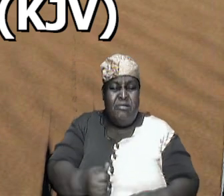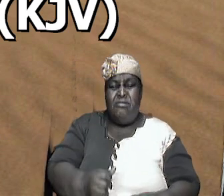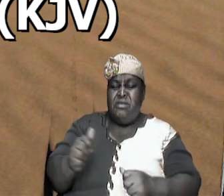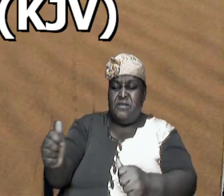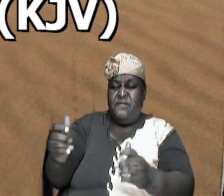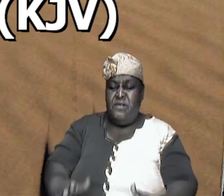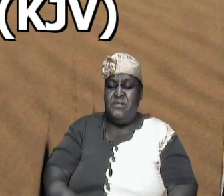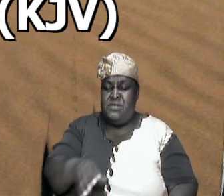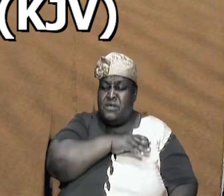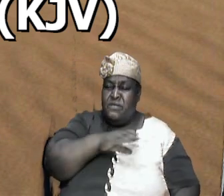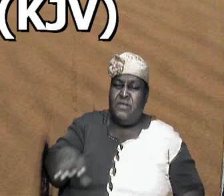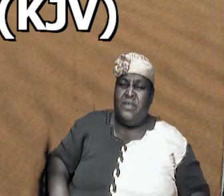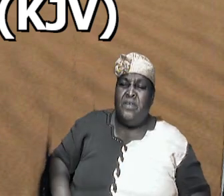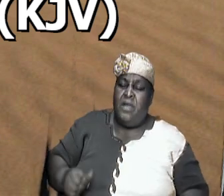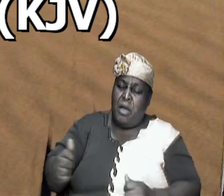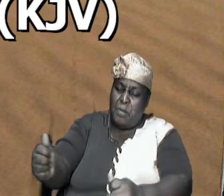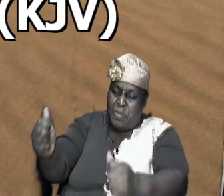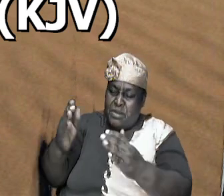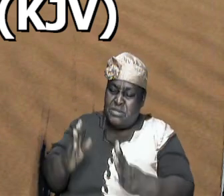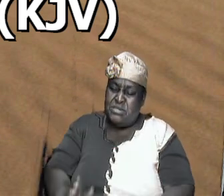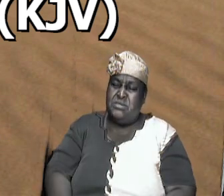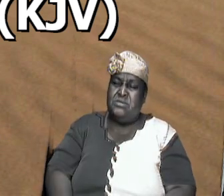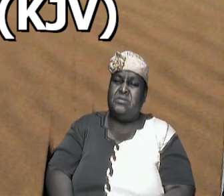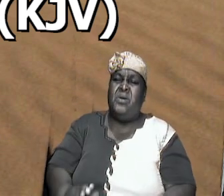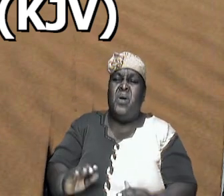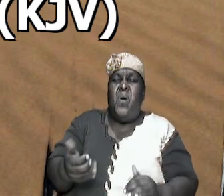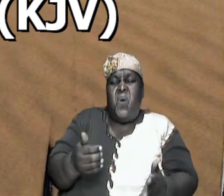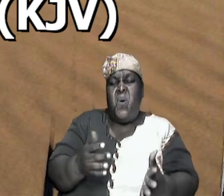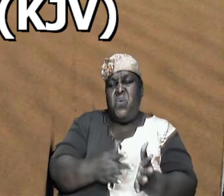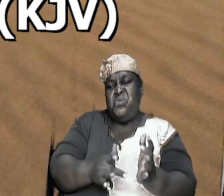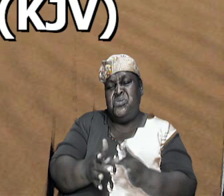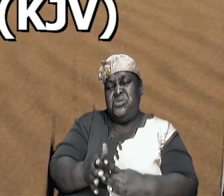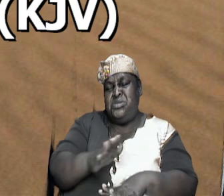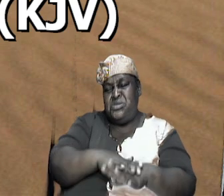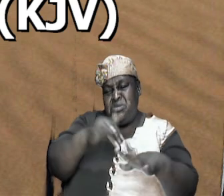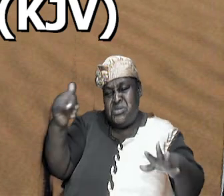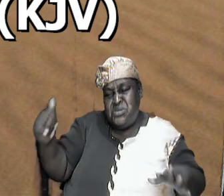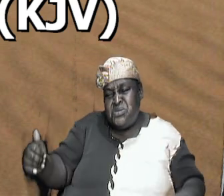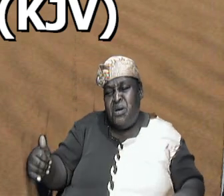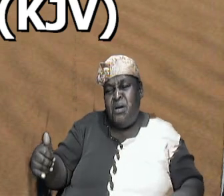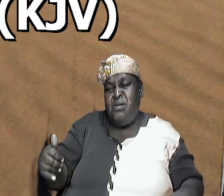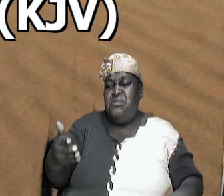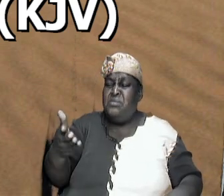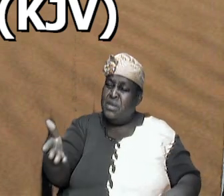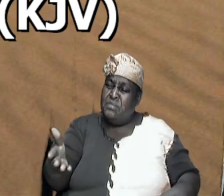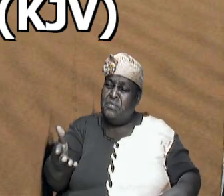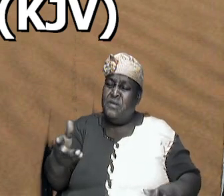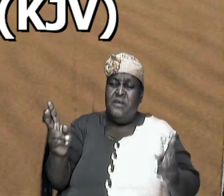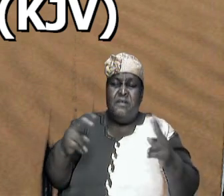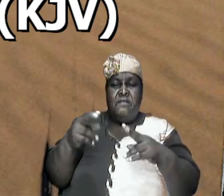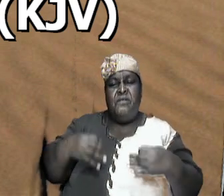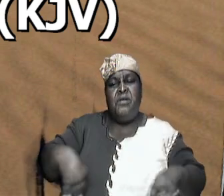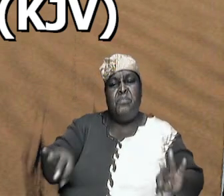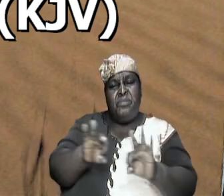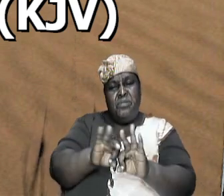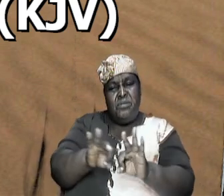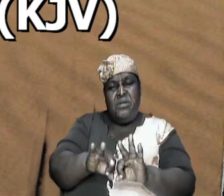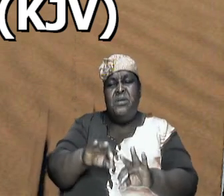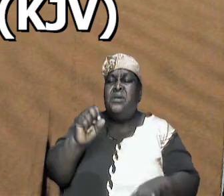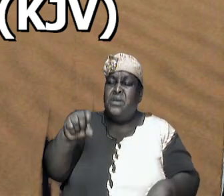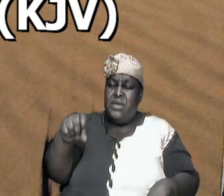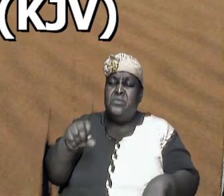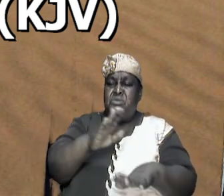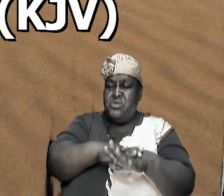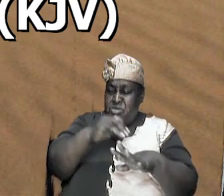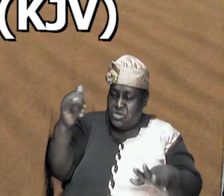disciples, they were apostles. And so how Jesus called them was very important, you know. Yes, it was Jesus that